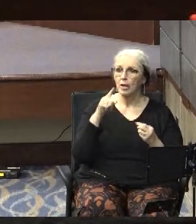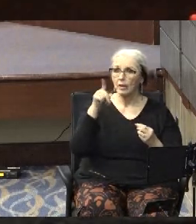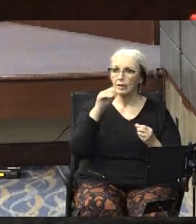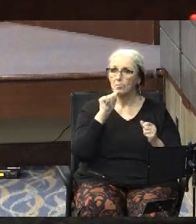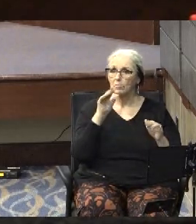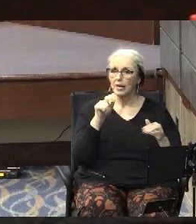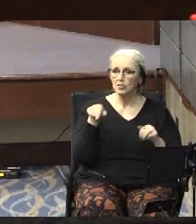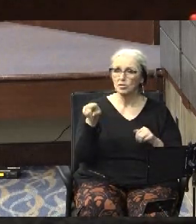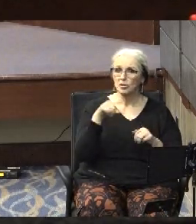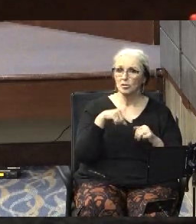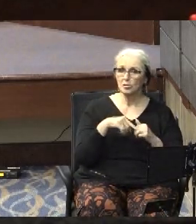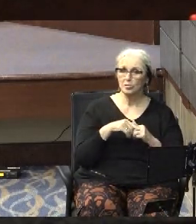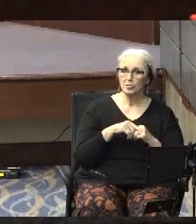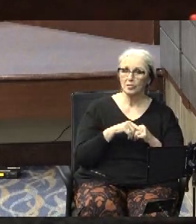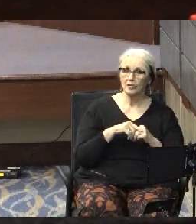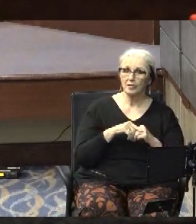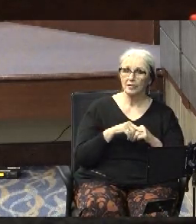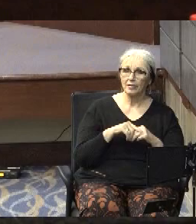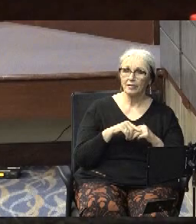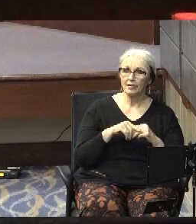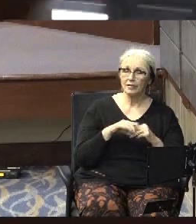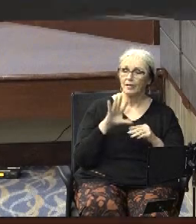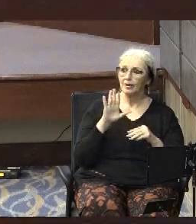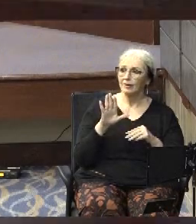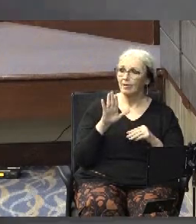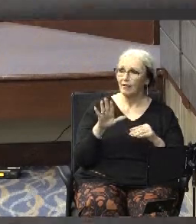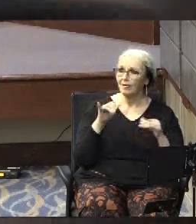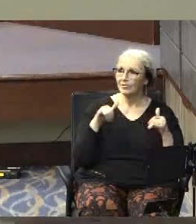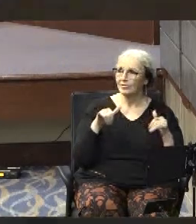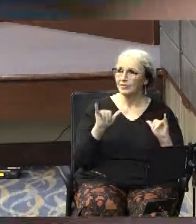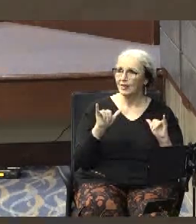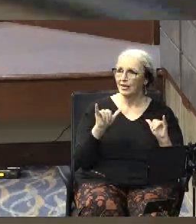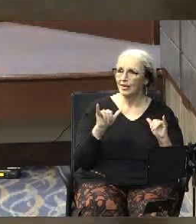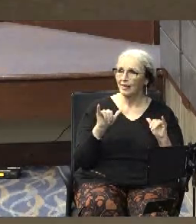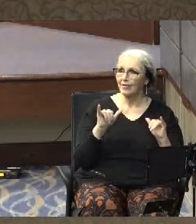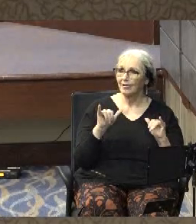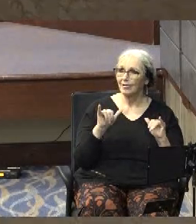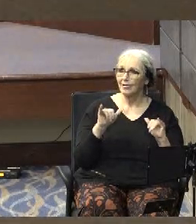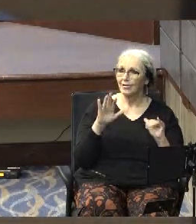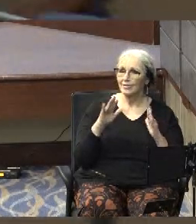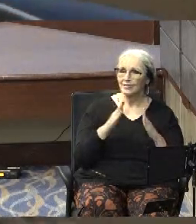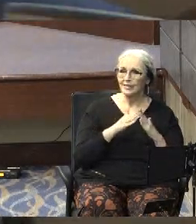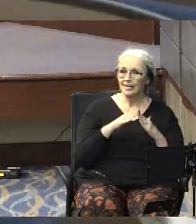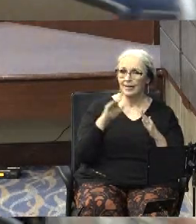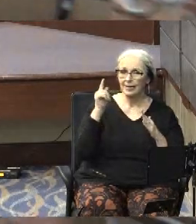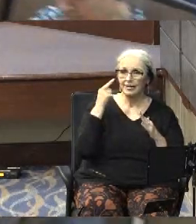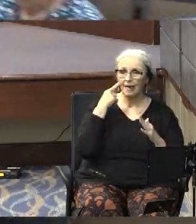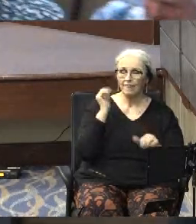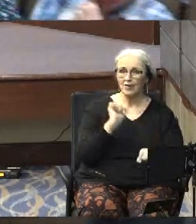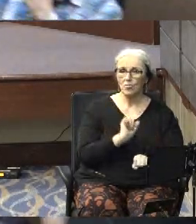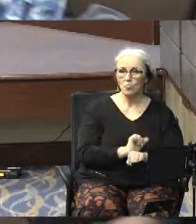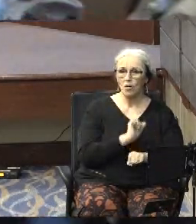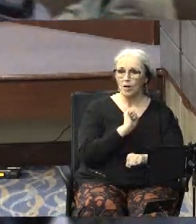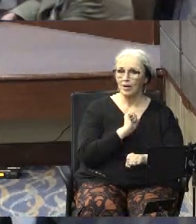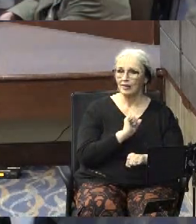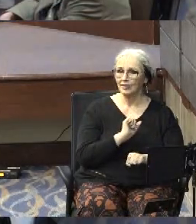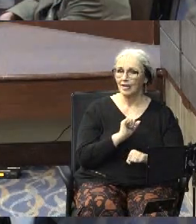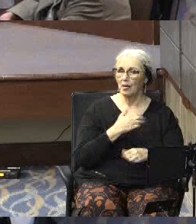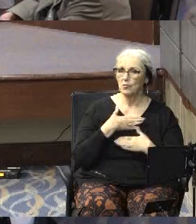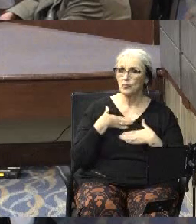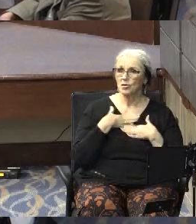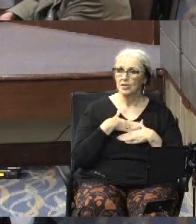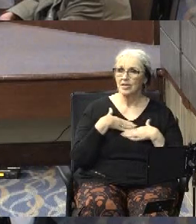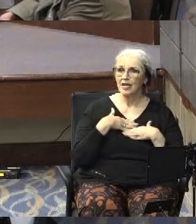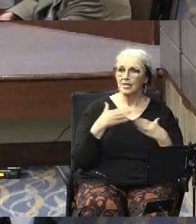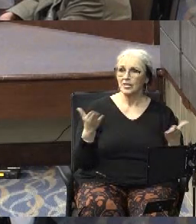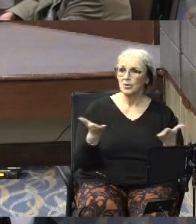longer meetings that we've had, and y'all are still tuning into city government at work and seeing how it all happens. So I appreciate y'all